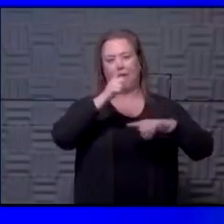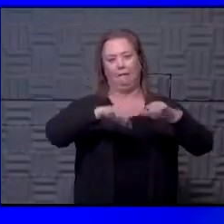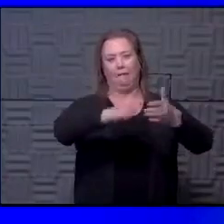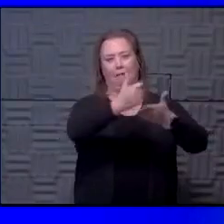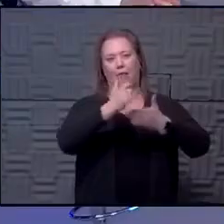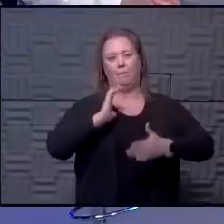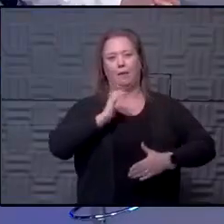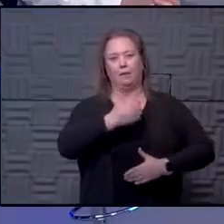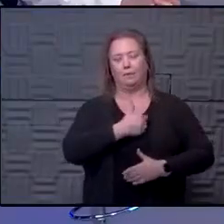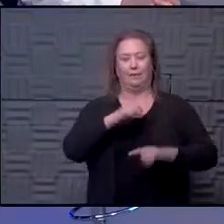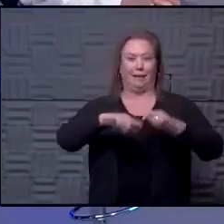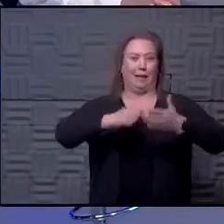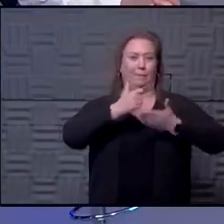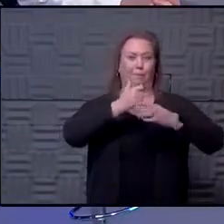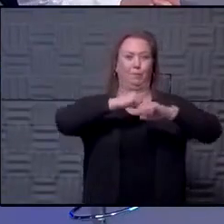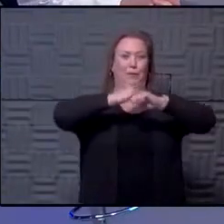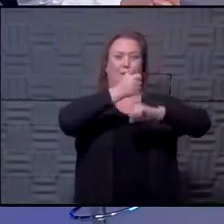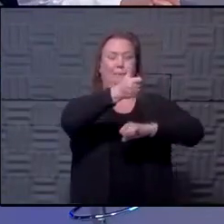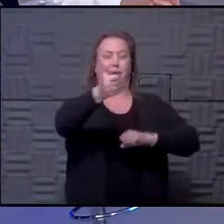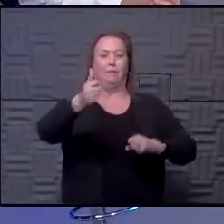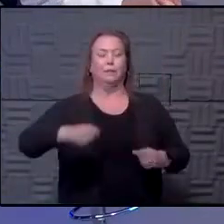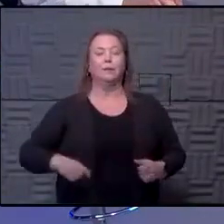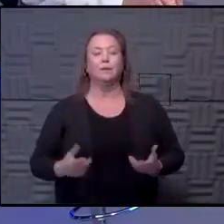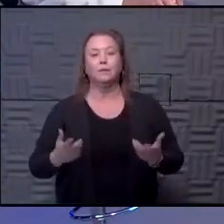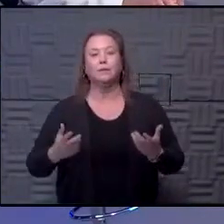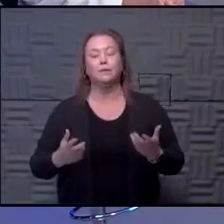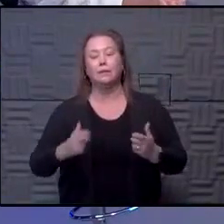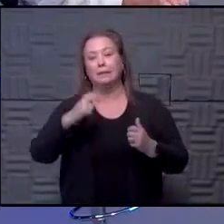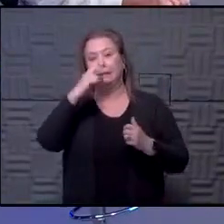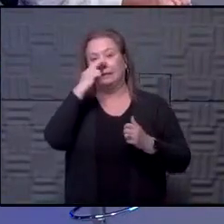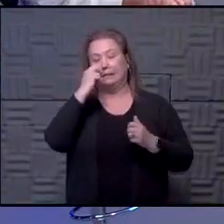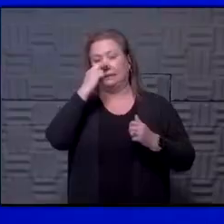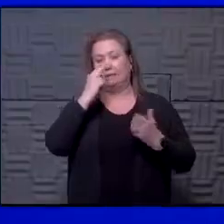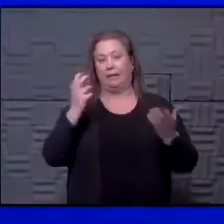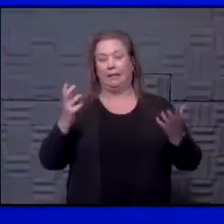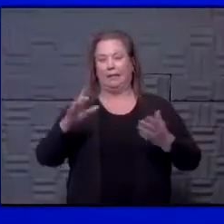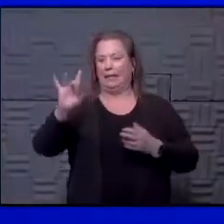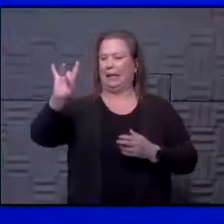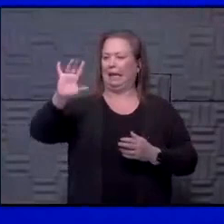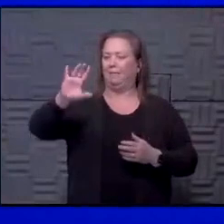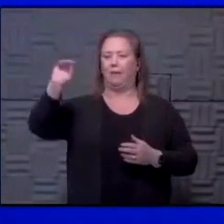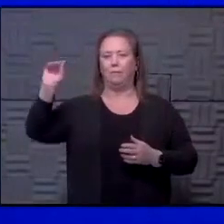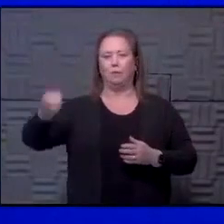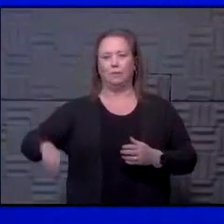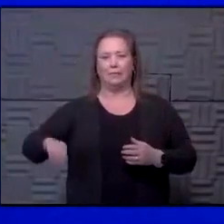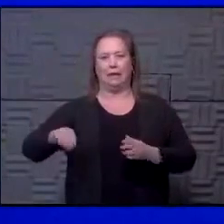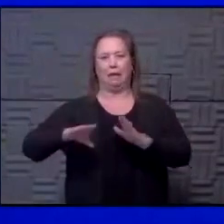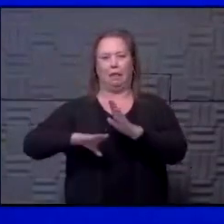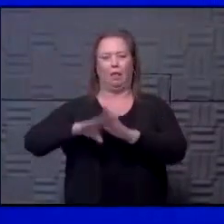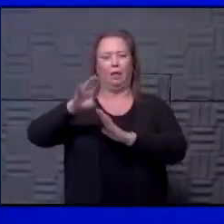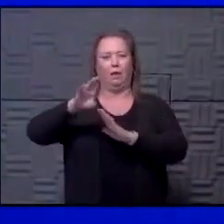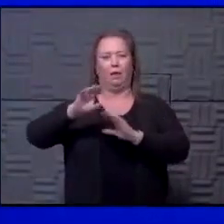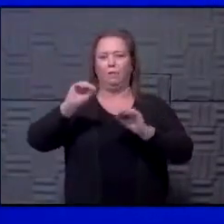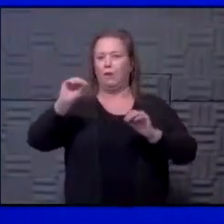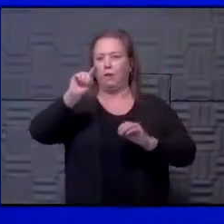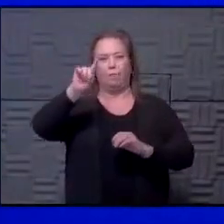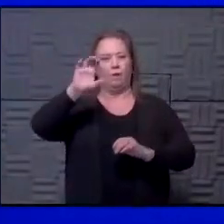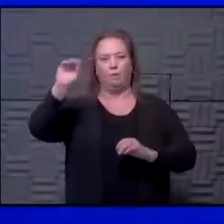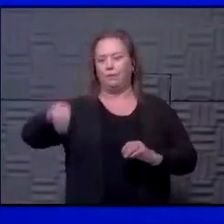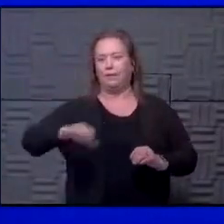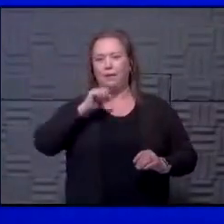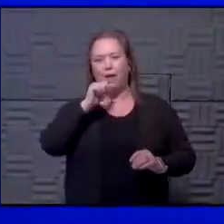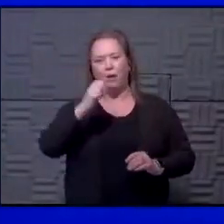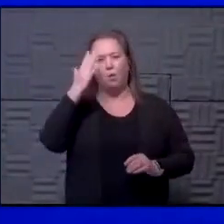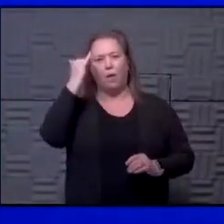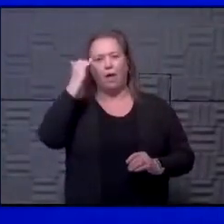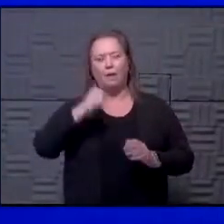And not protect themselves. Yeah. I mean, that's the question. It's funny, because even here, we've had 85% uptake. We have not had 100% uptake. Why